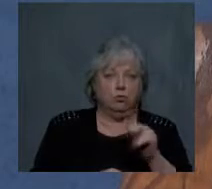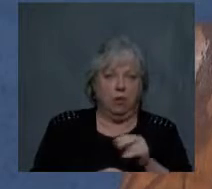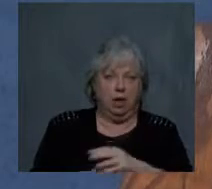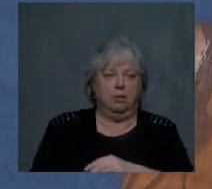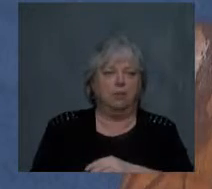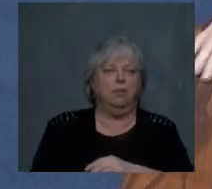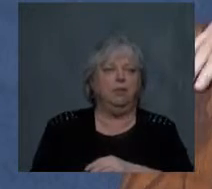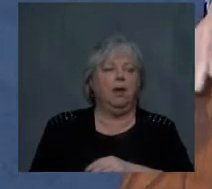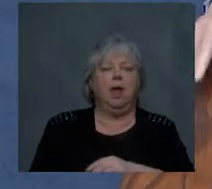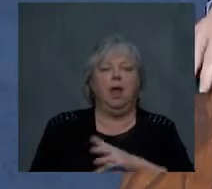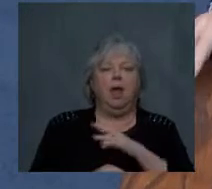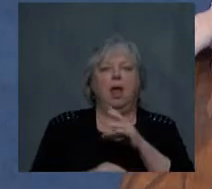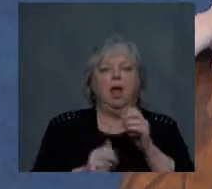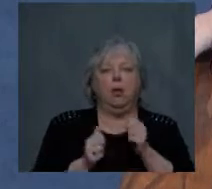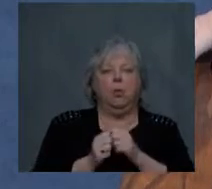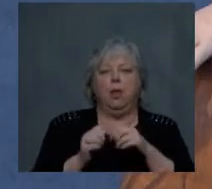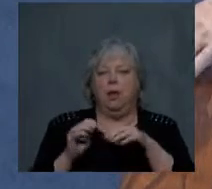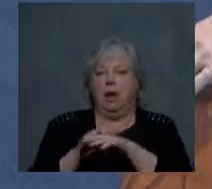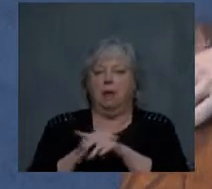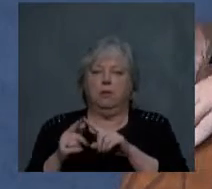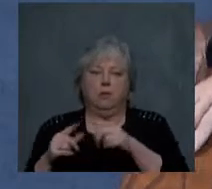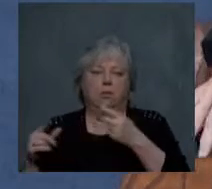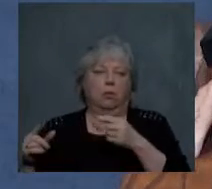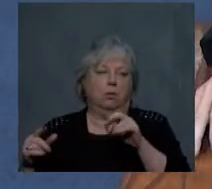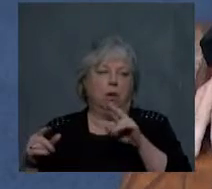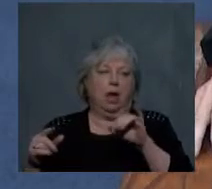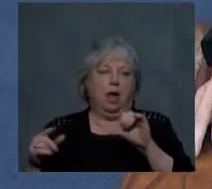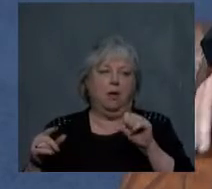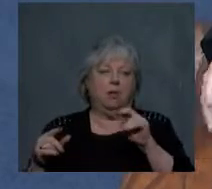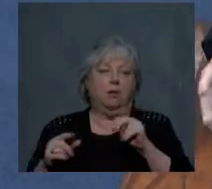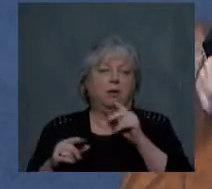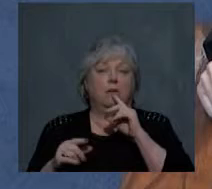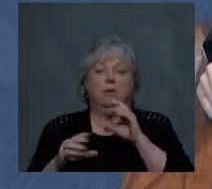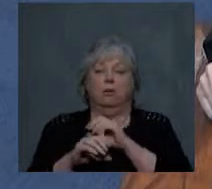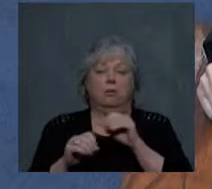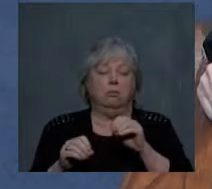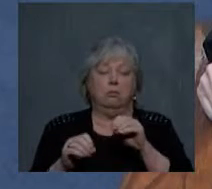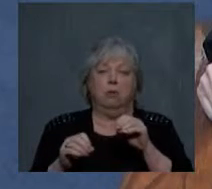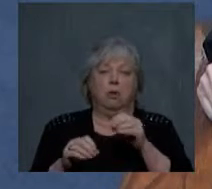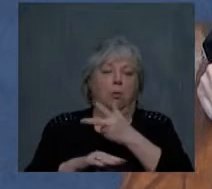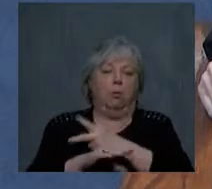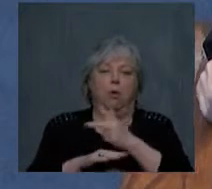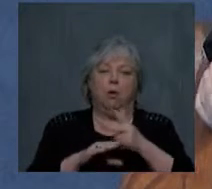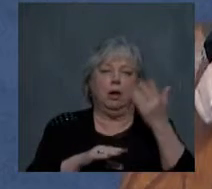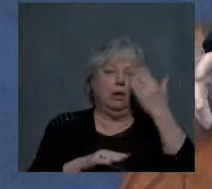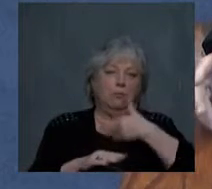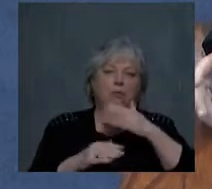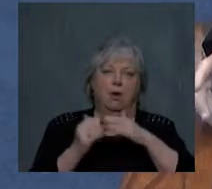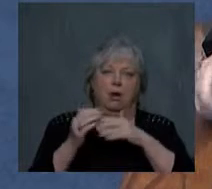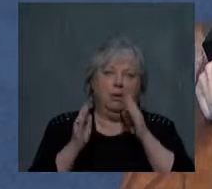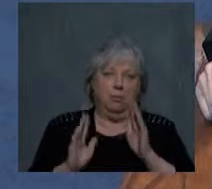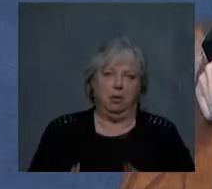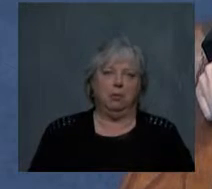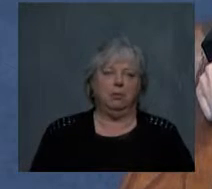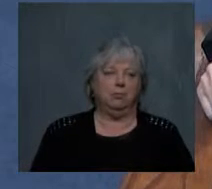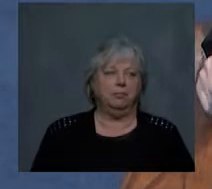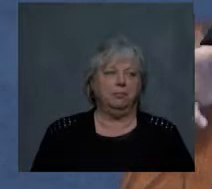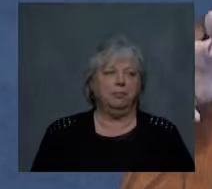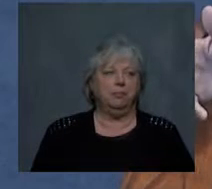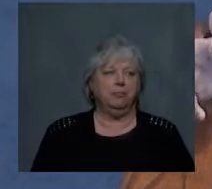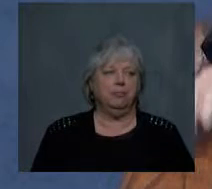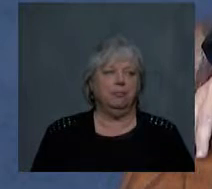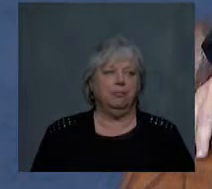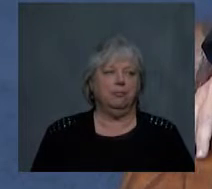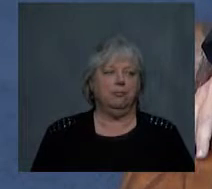and the access to Harrison, there's no street parking available in front of the store, of the facility. So